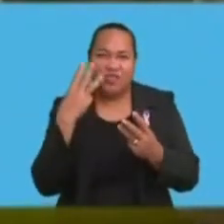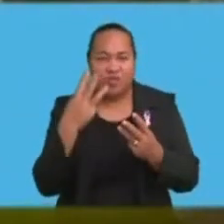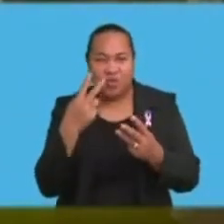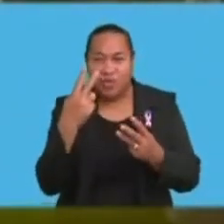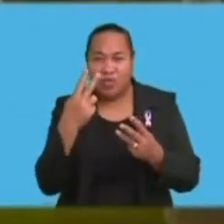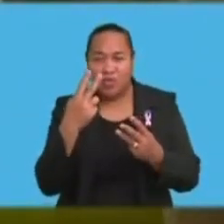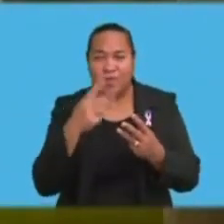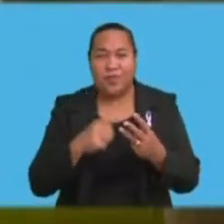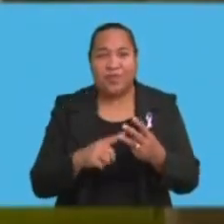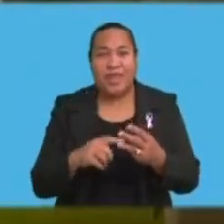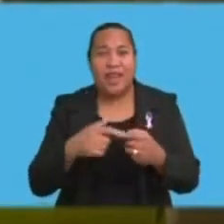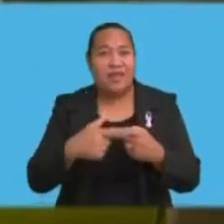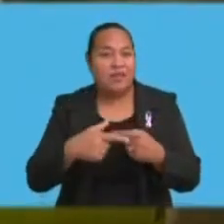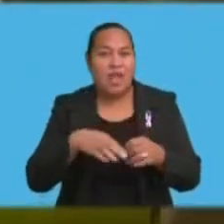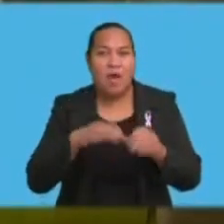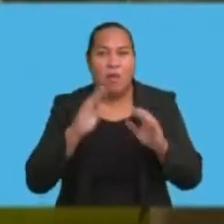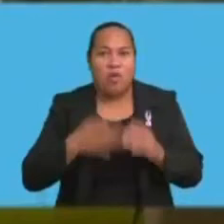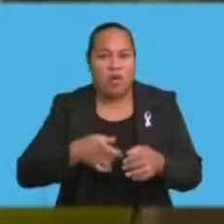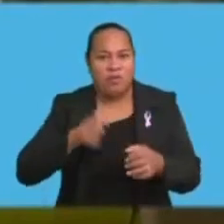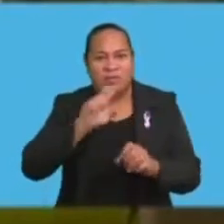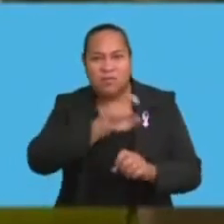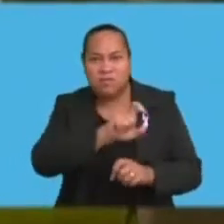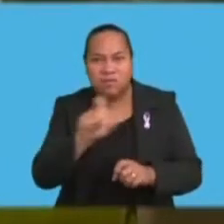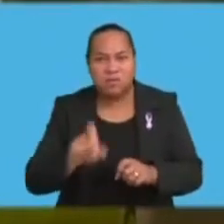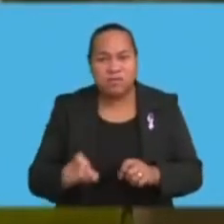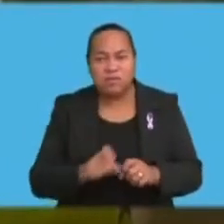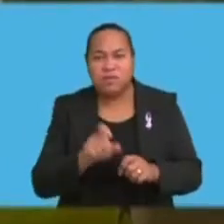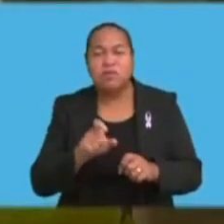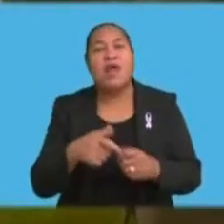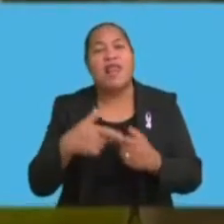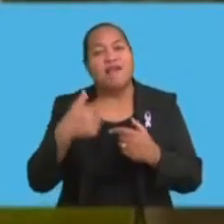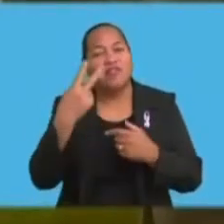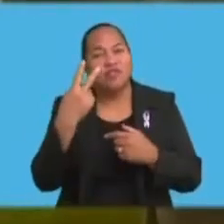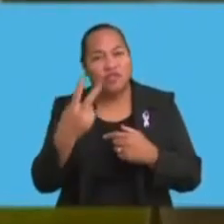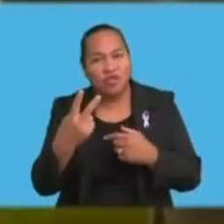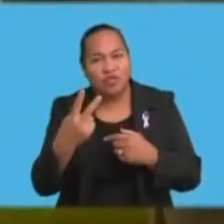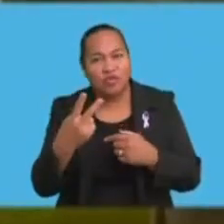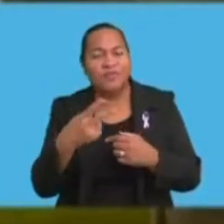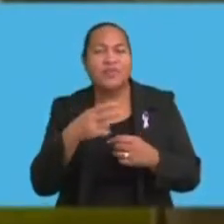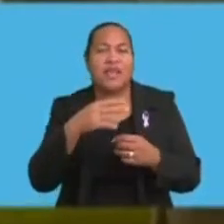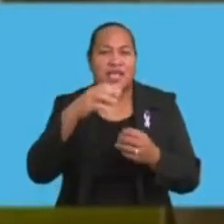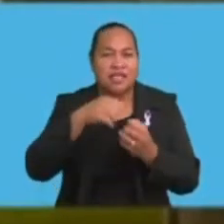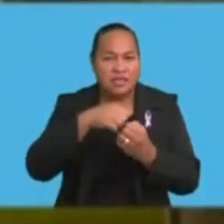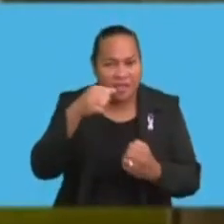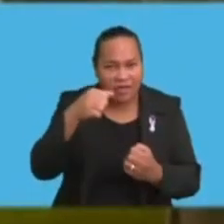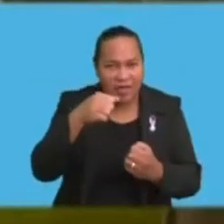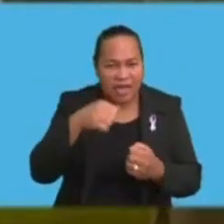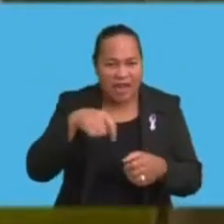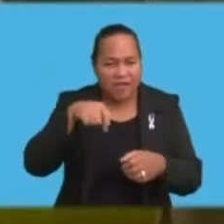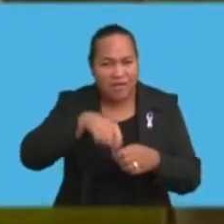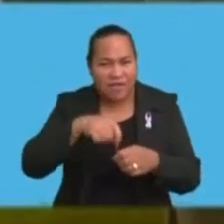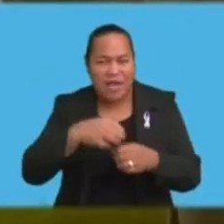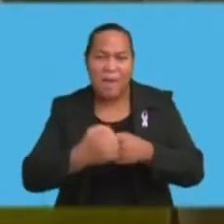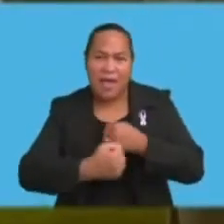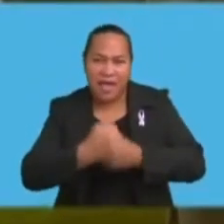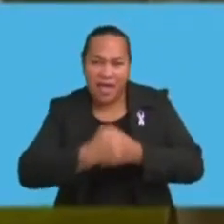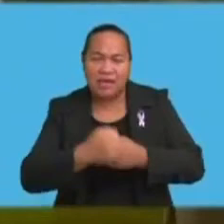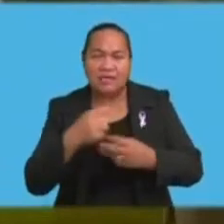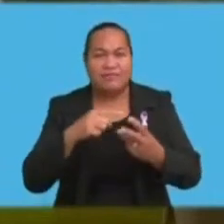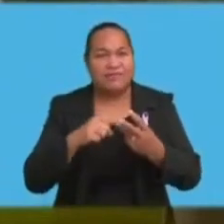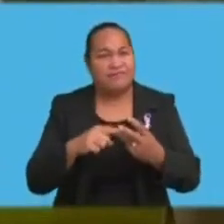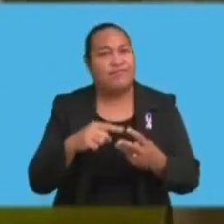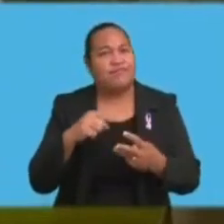National Certificate in Body Works and Spray Painting, Level 2. National Certificate in Electrical Fitter Mechanic, Level 2.